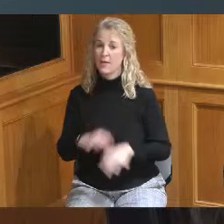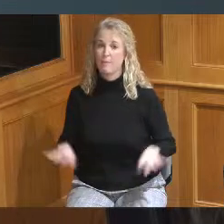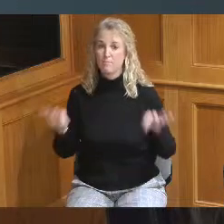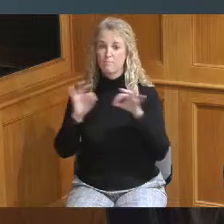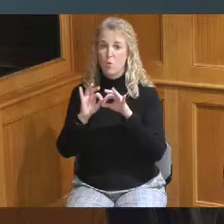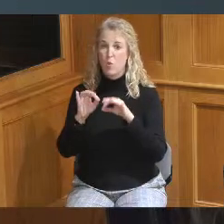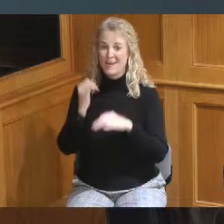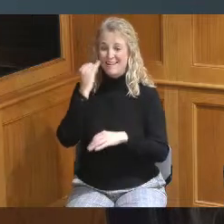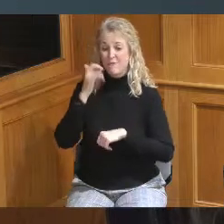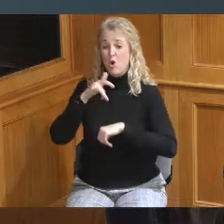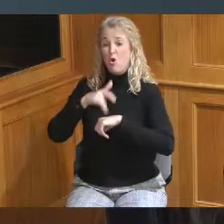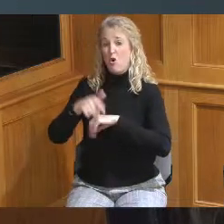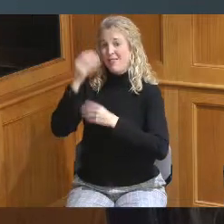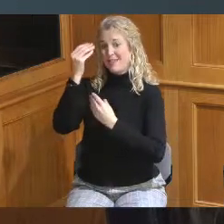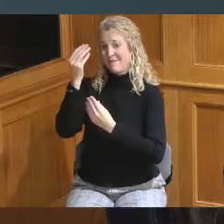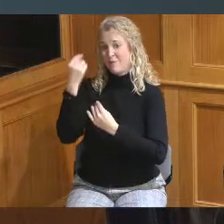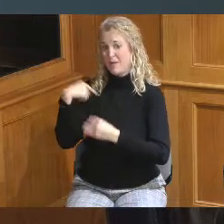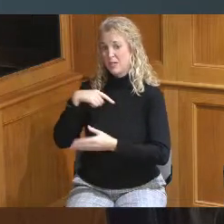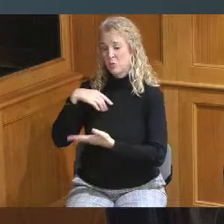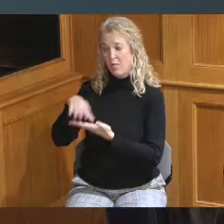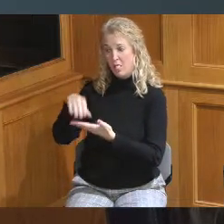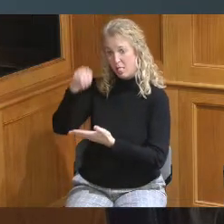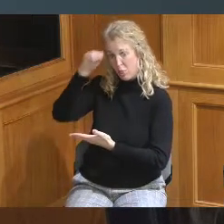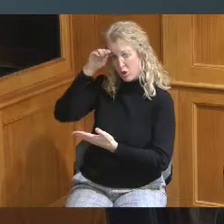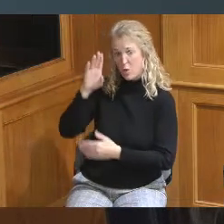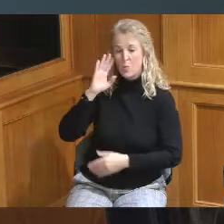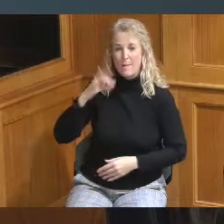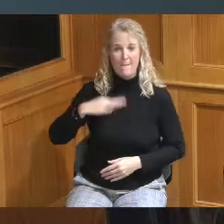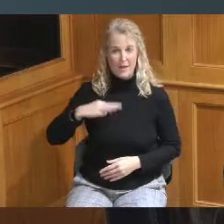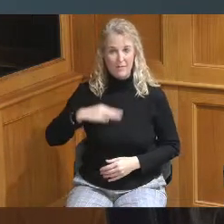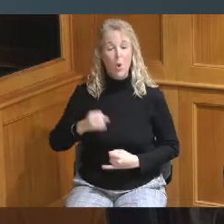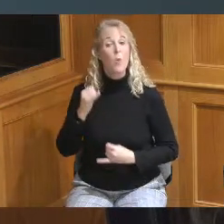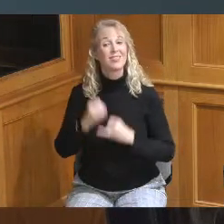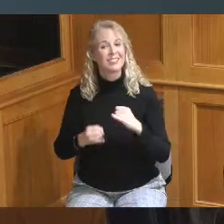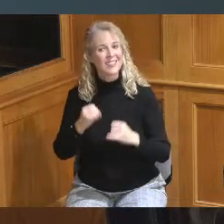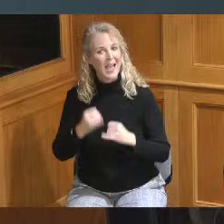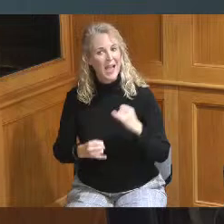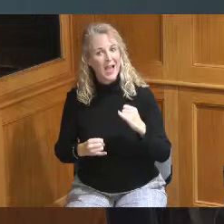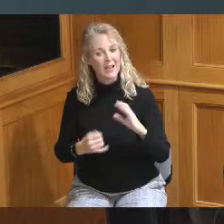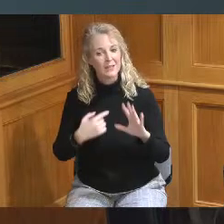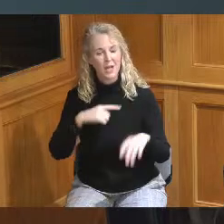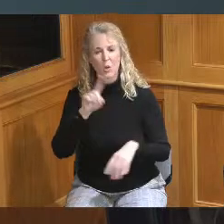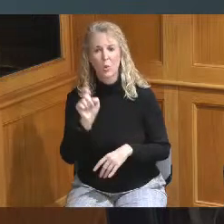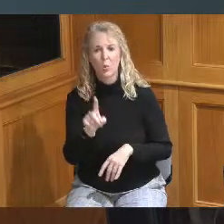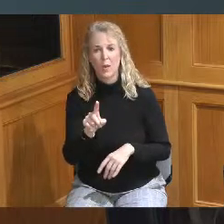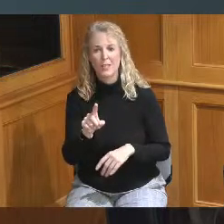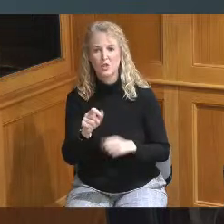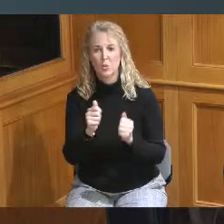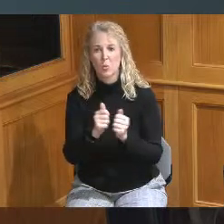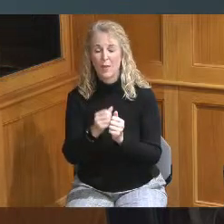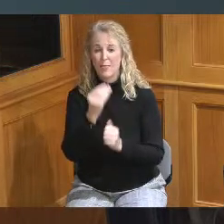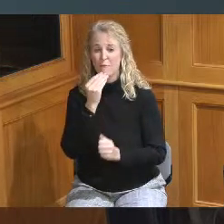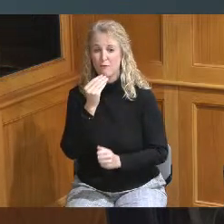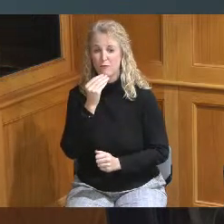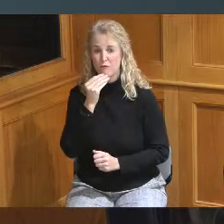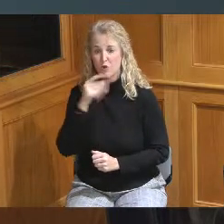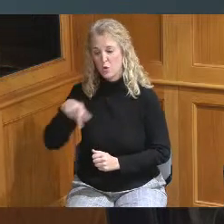important as we move forward. Lastly, I did have a question about food pantries. I'm a